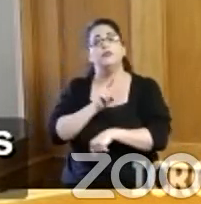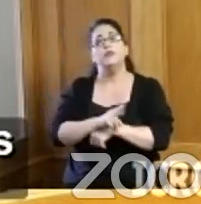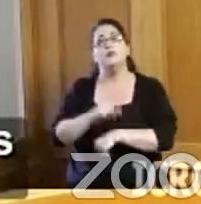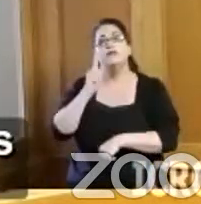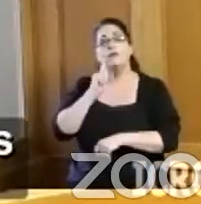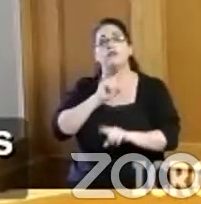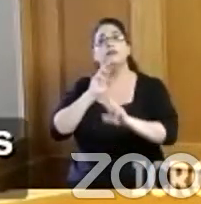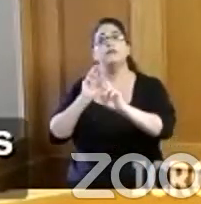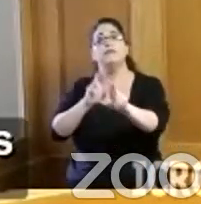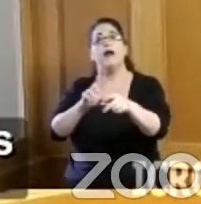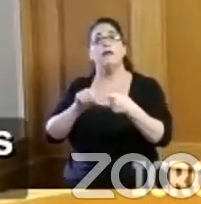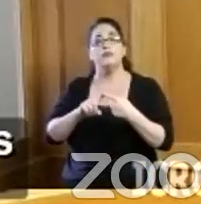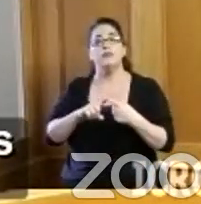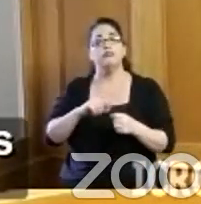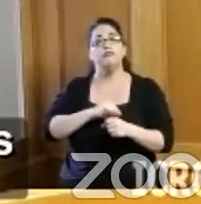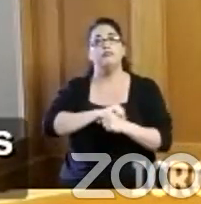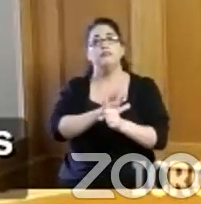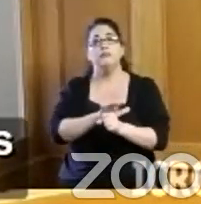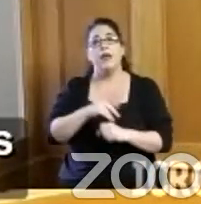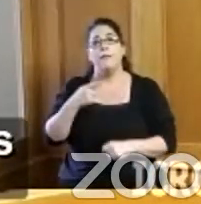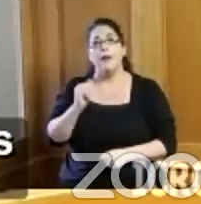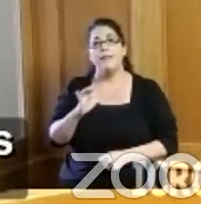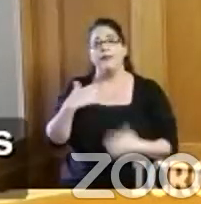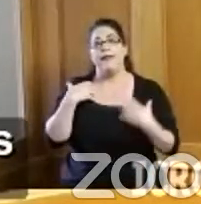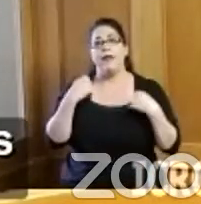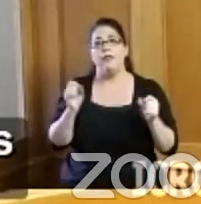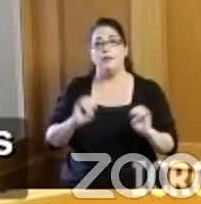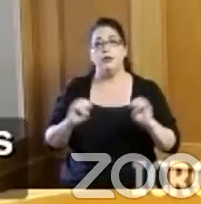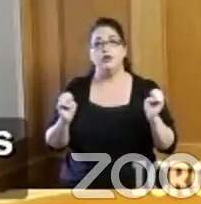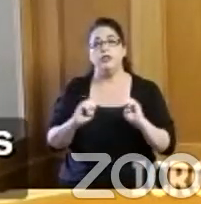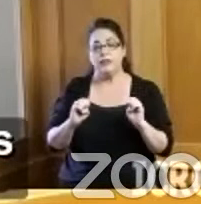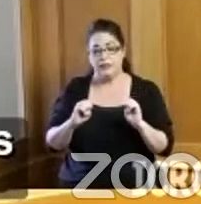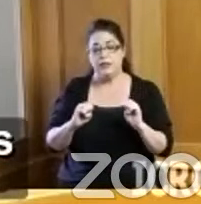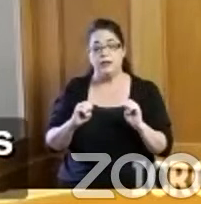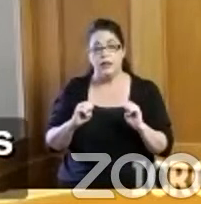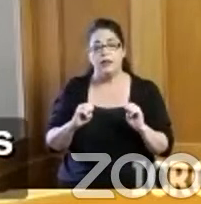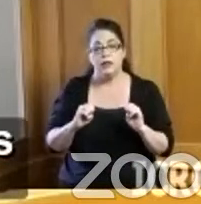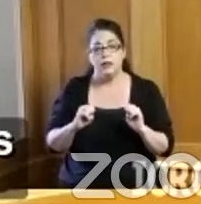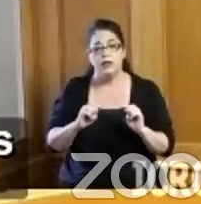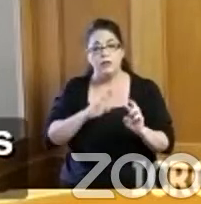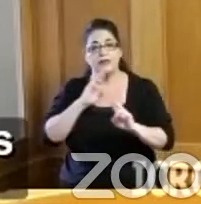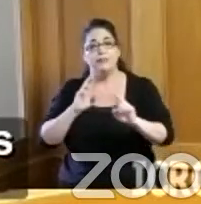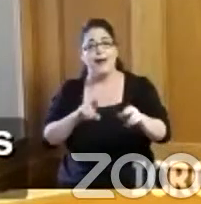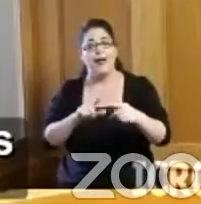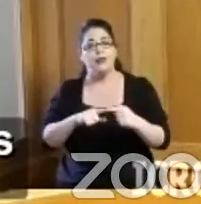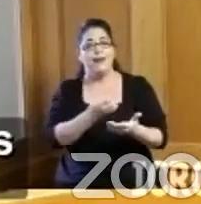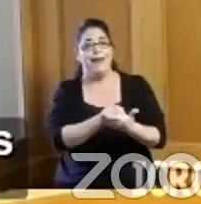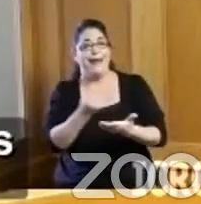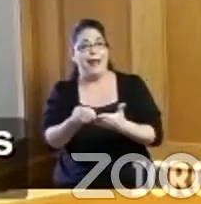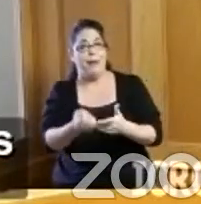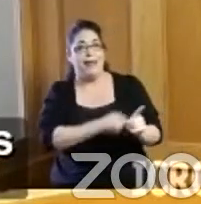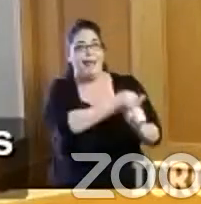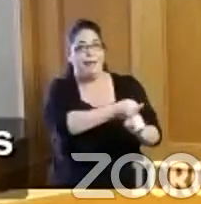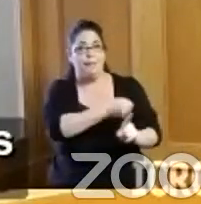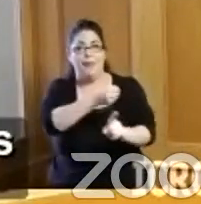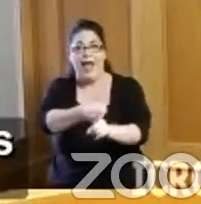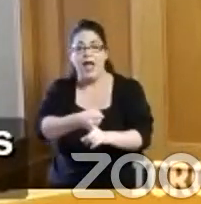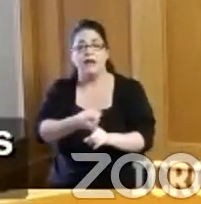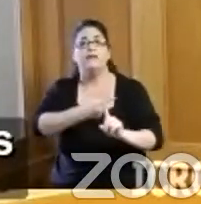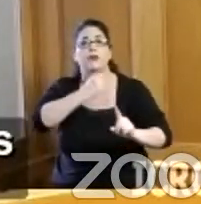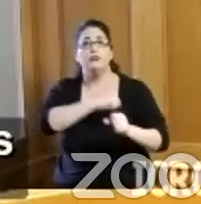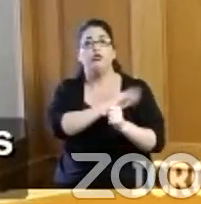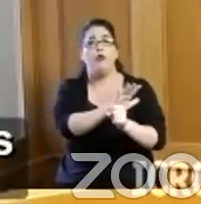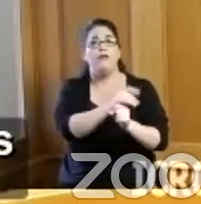of responding to the public health emergency, responding to economic impacts related to